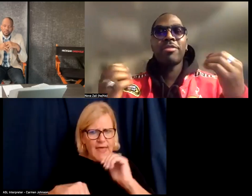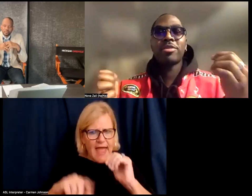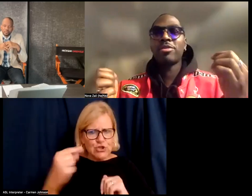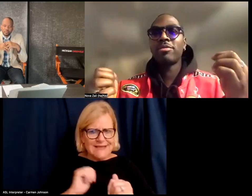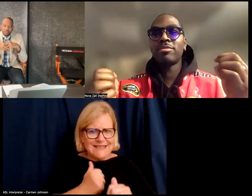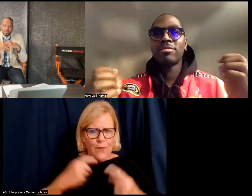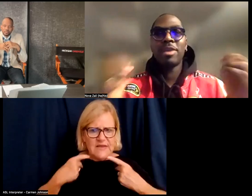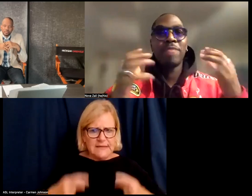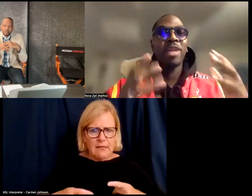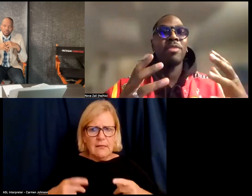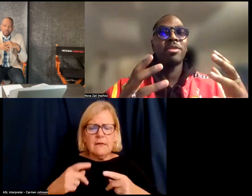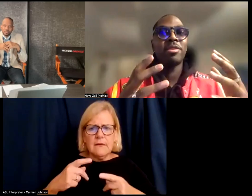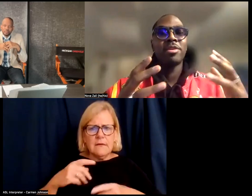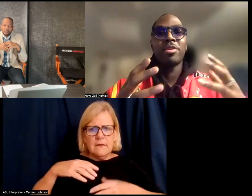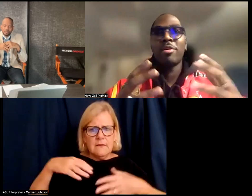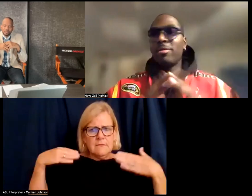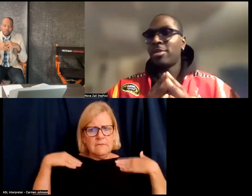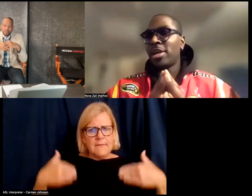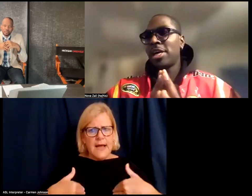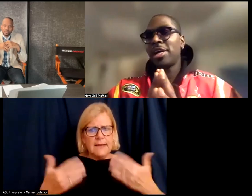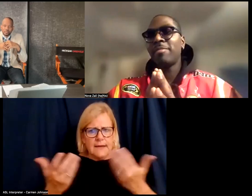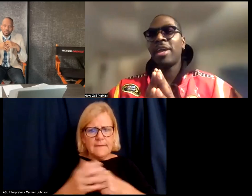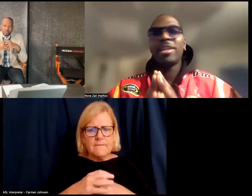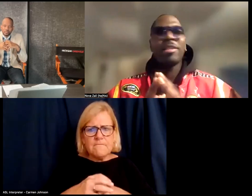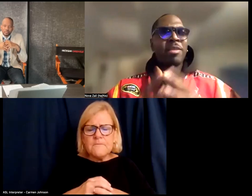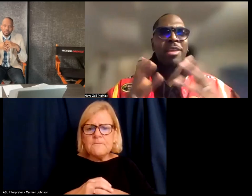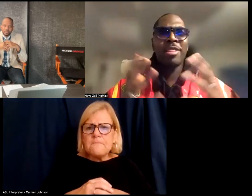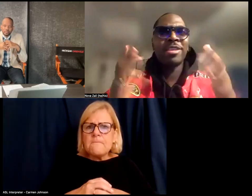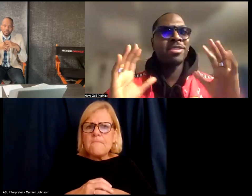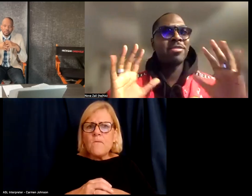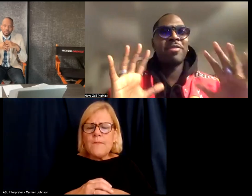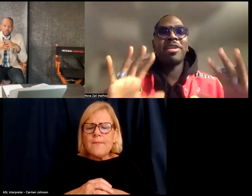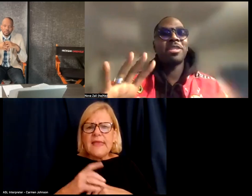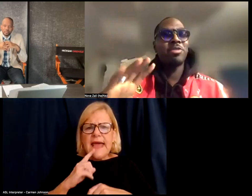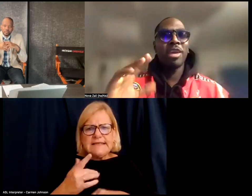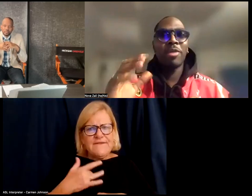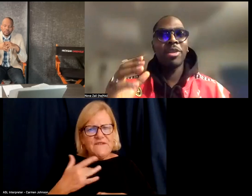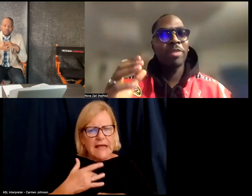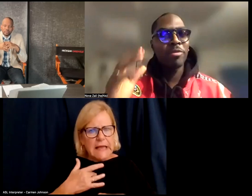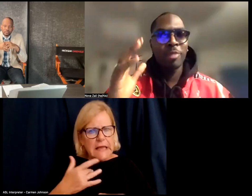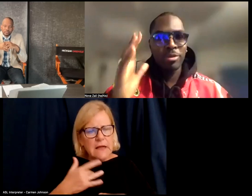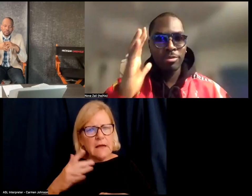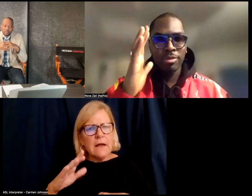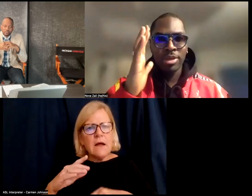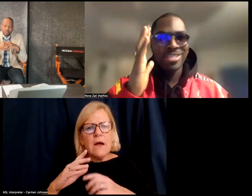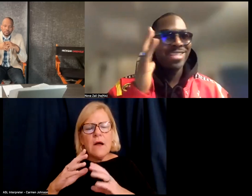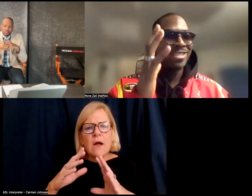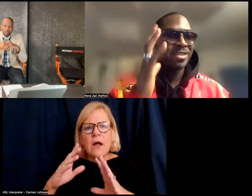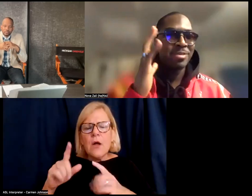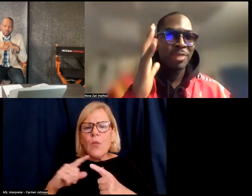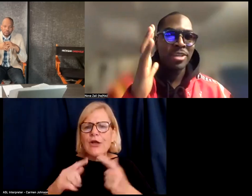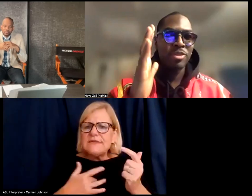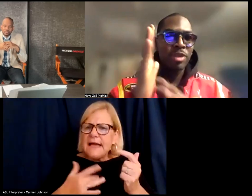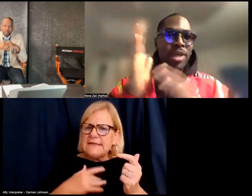our physical embodiment, you know. And it's this feeling that you get when you sense